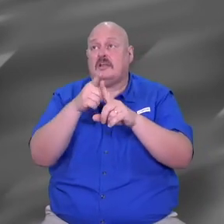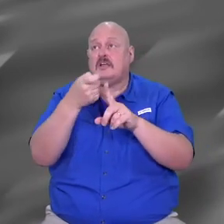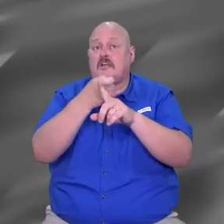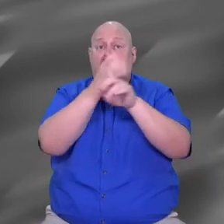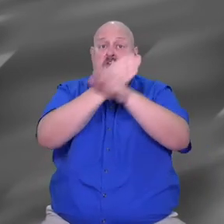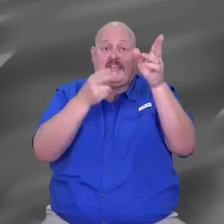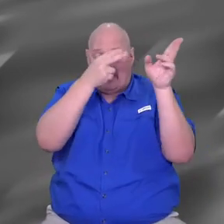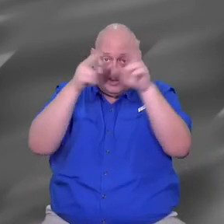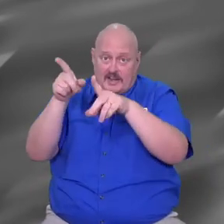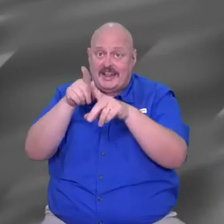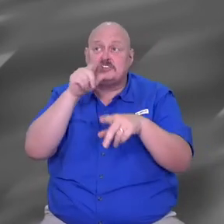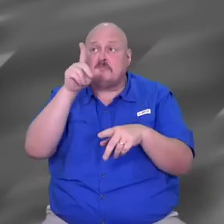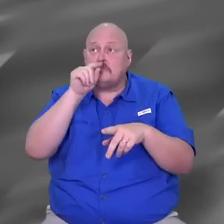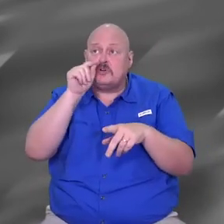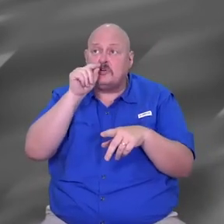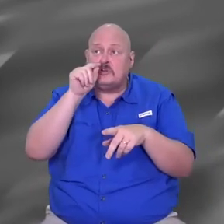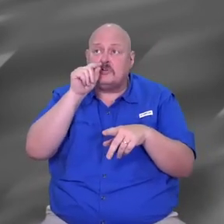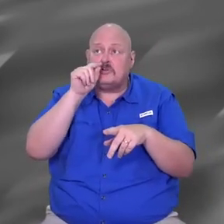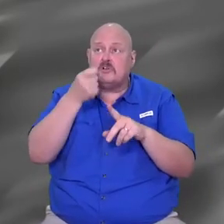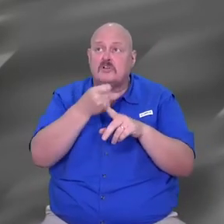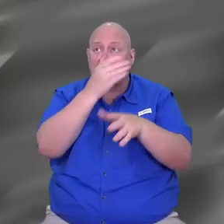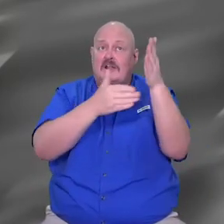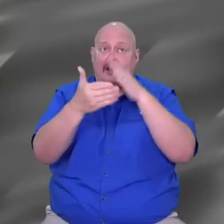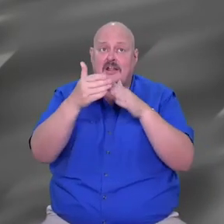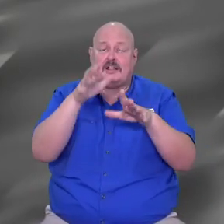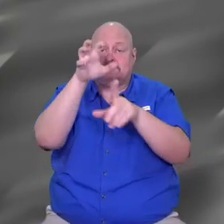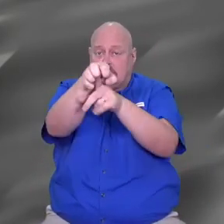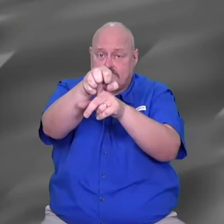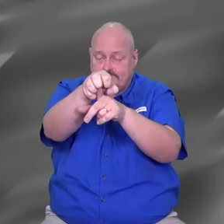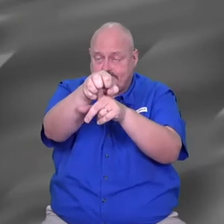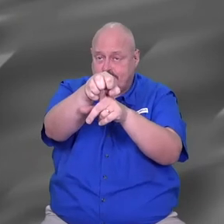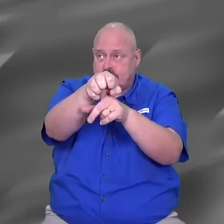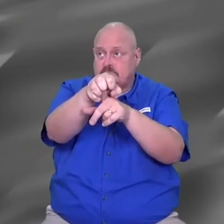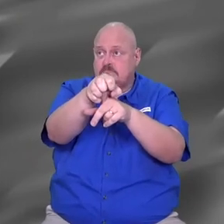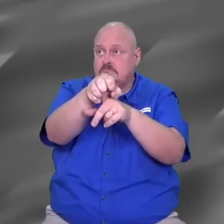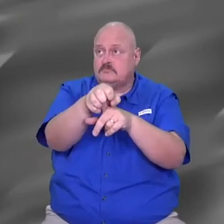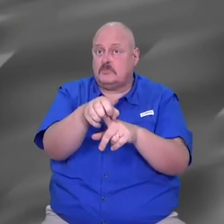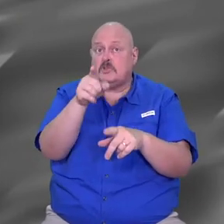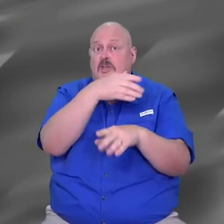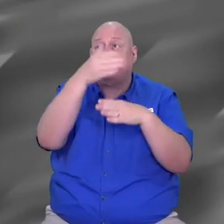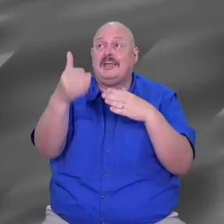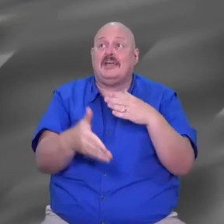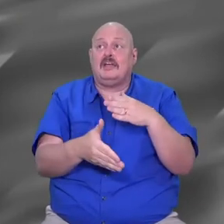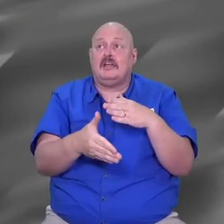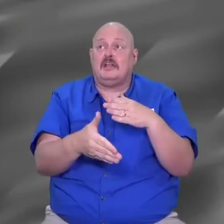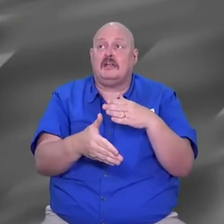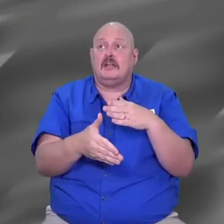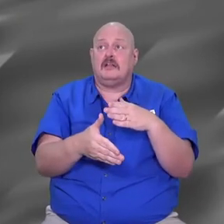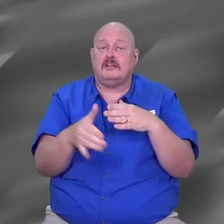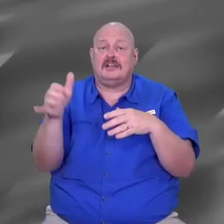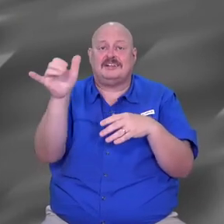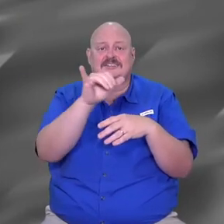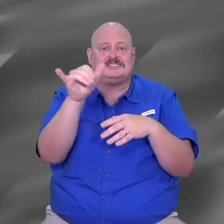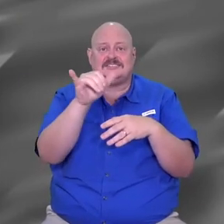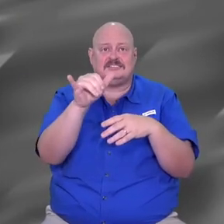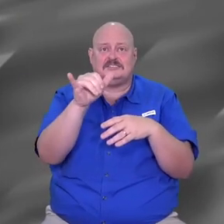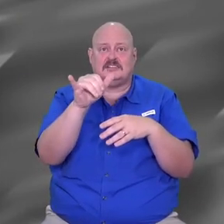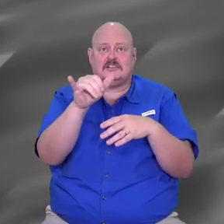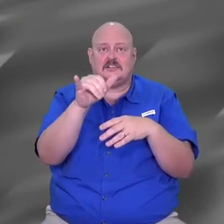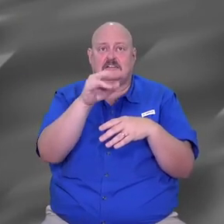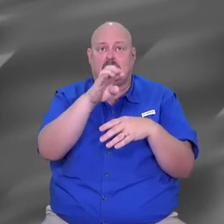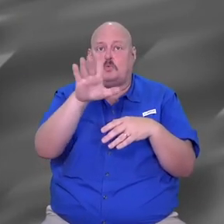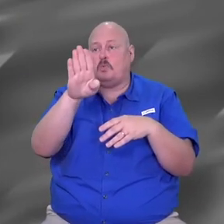the hunter, as a bird from the hand of the fowler. You're going to end up in the same web